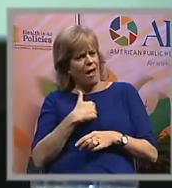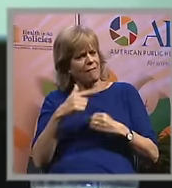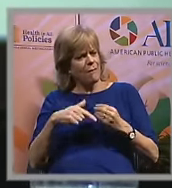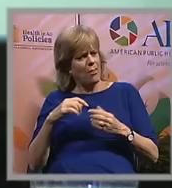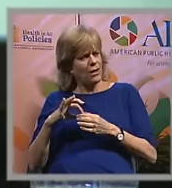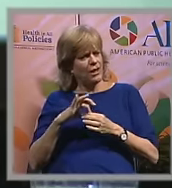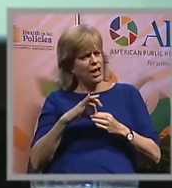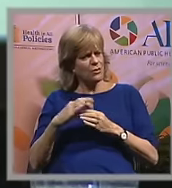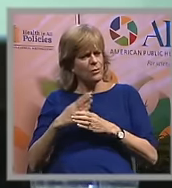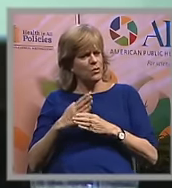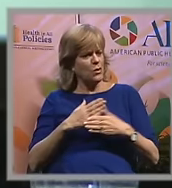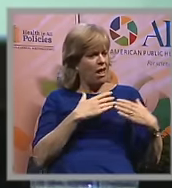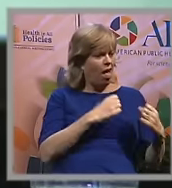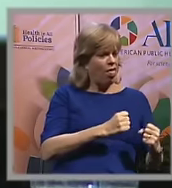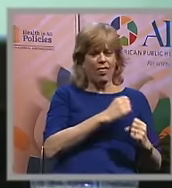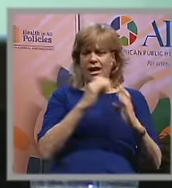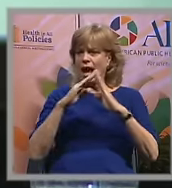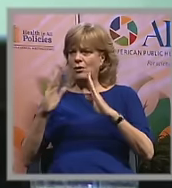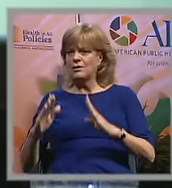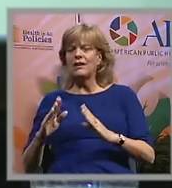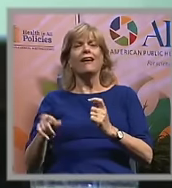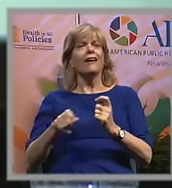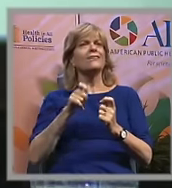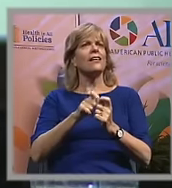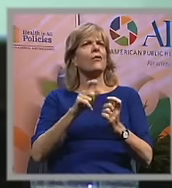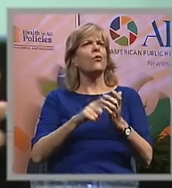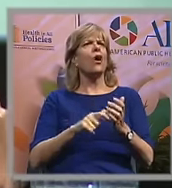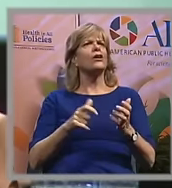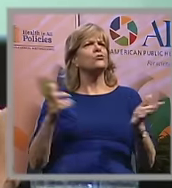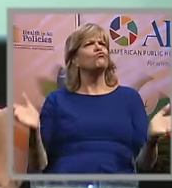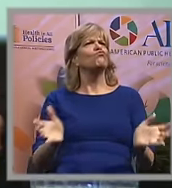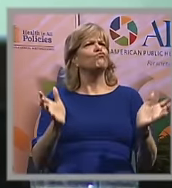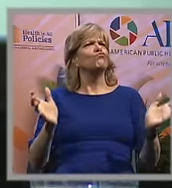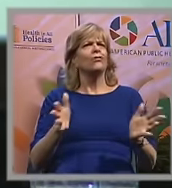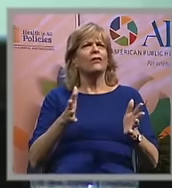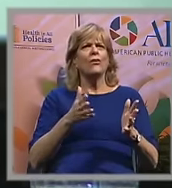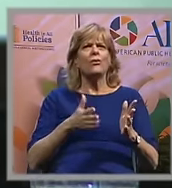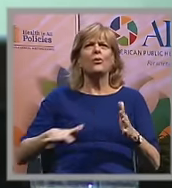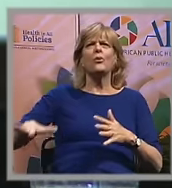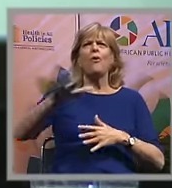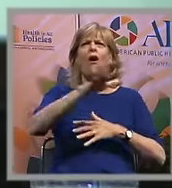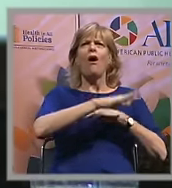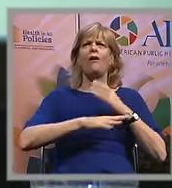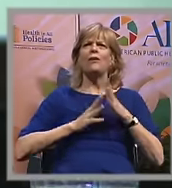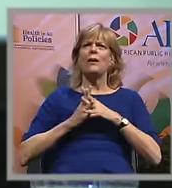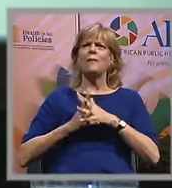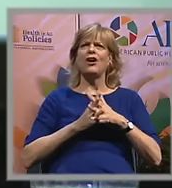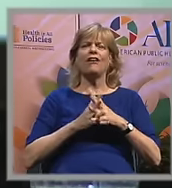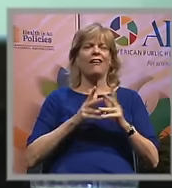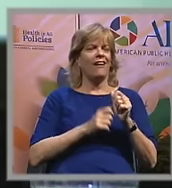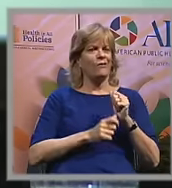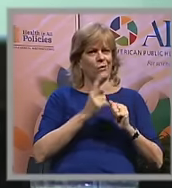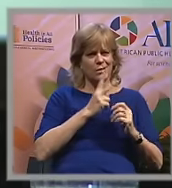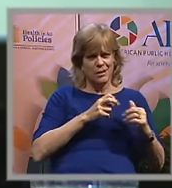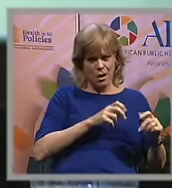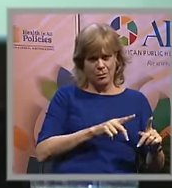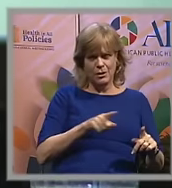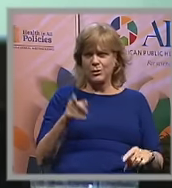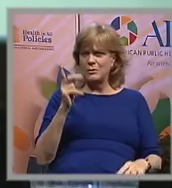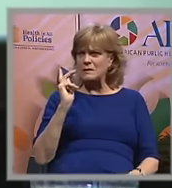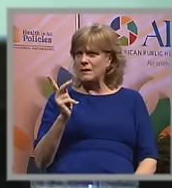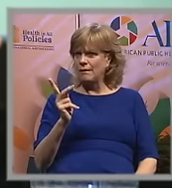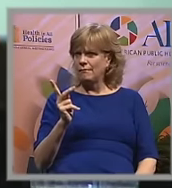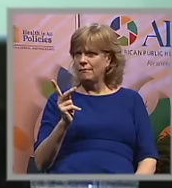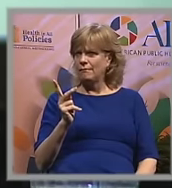between health and housing are exactly what we want to cultivate throughout the country, so that everybody sees the opportunity that you've seen.